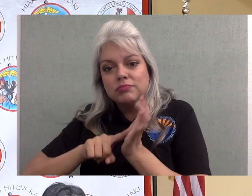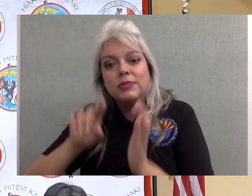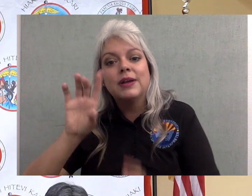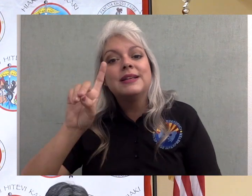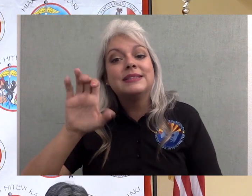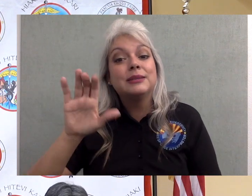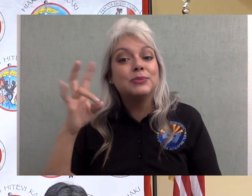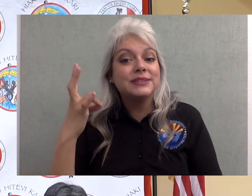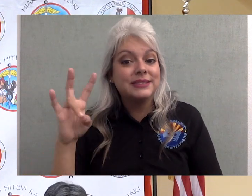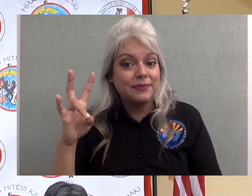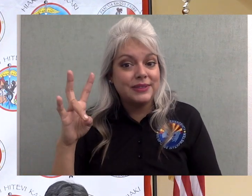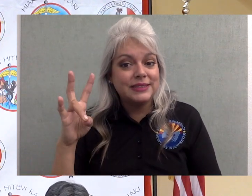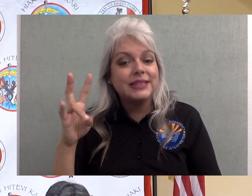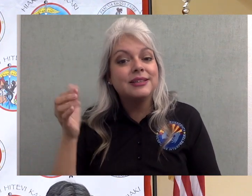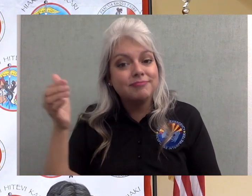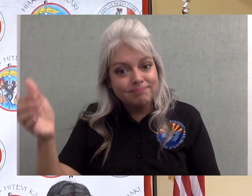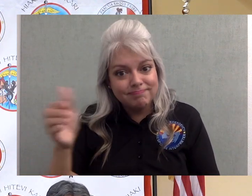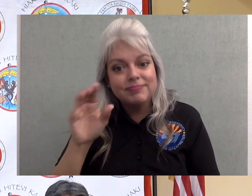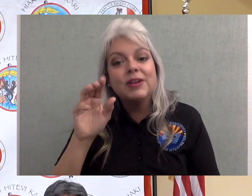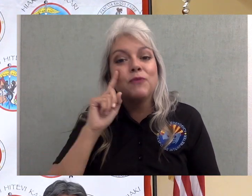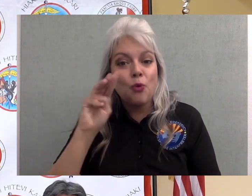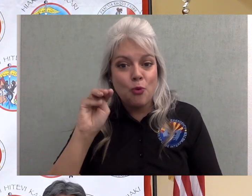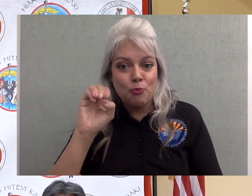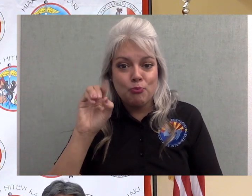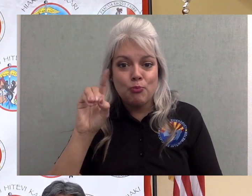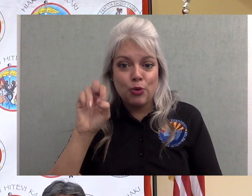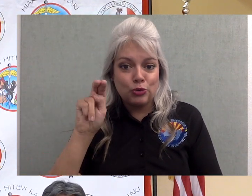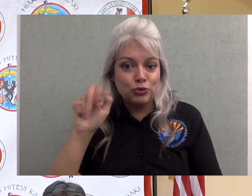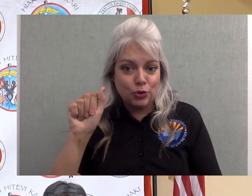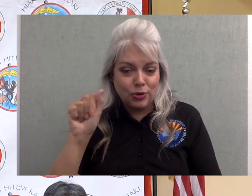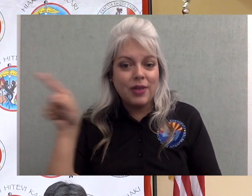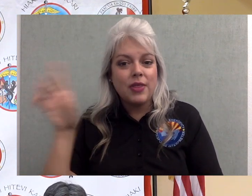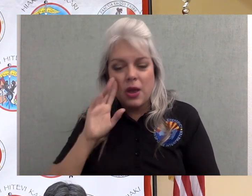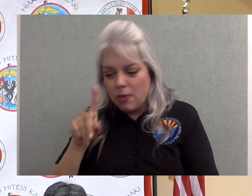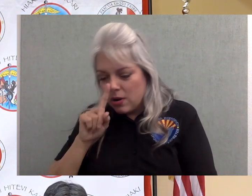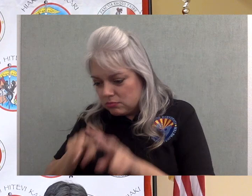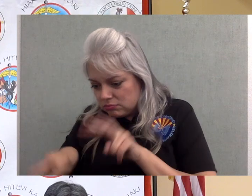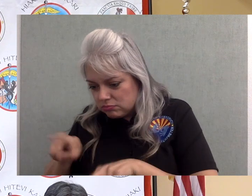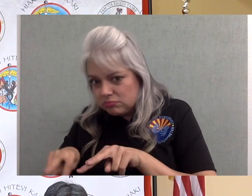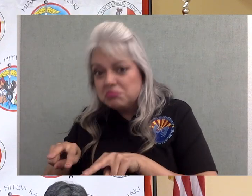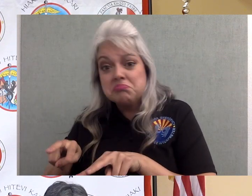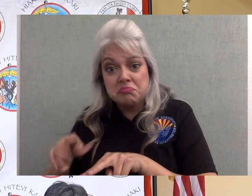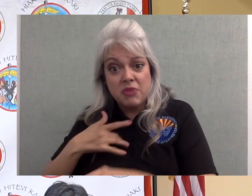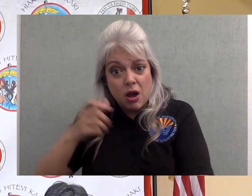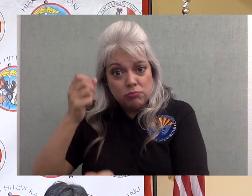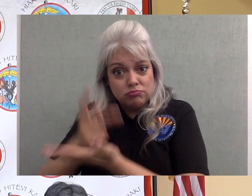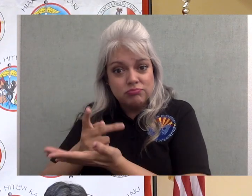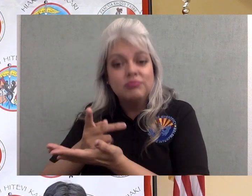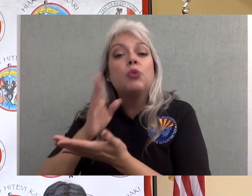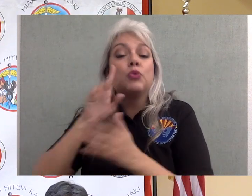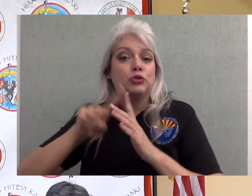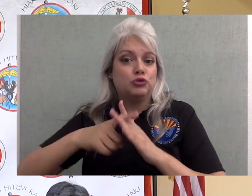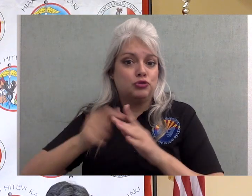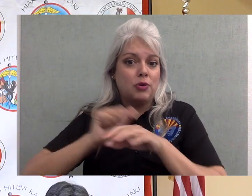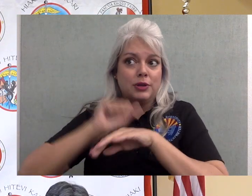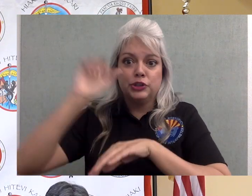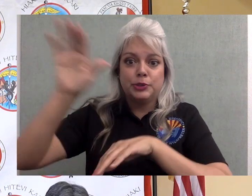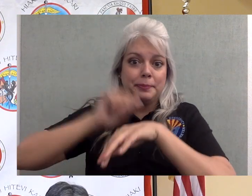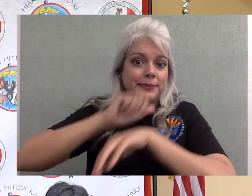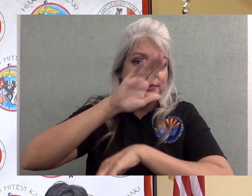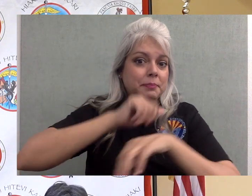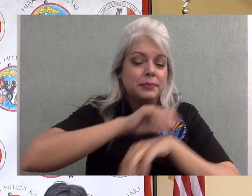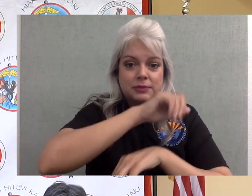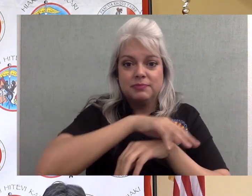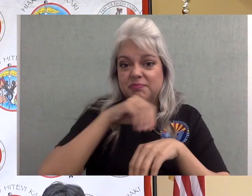roughly a week from now. Same rules apply. If they think it's safe enough on that date, then they will start shipping that within approximately